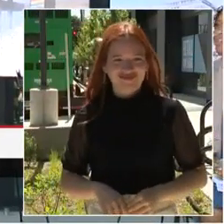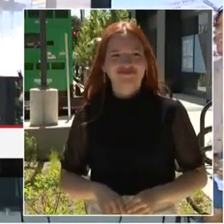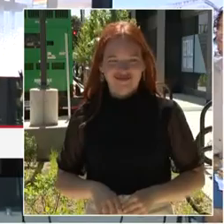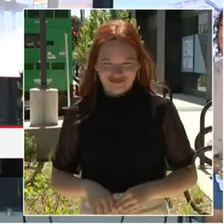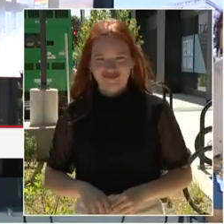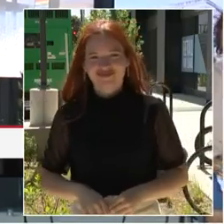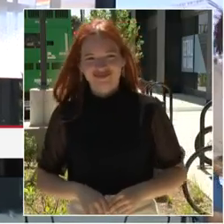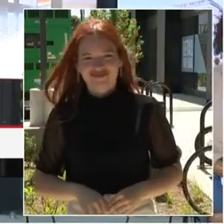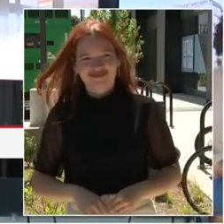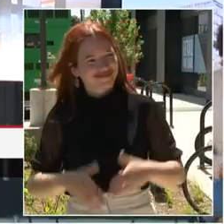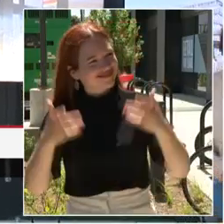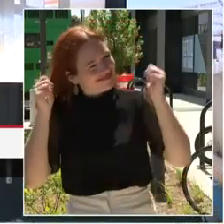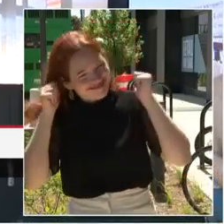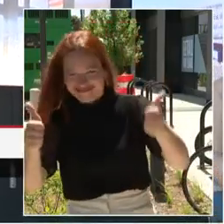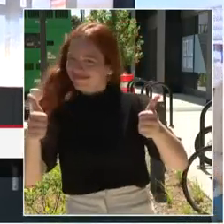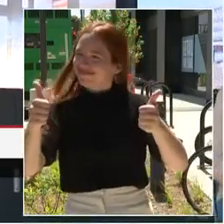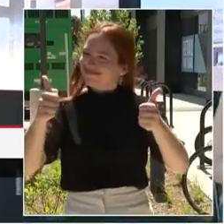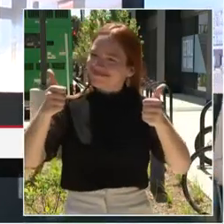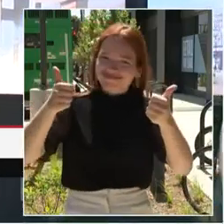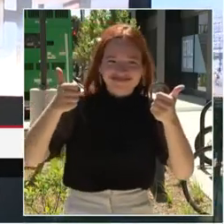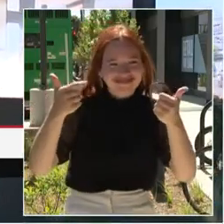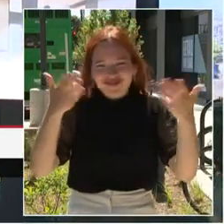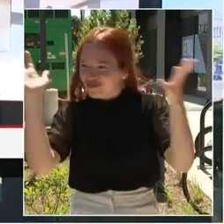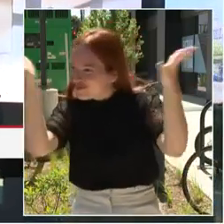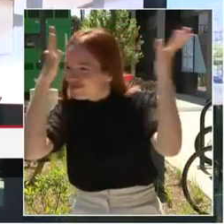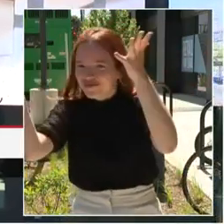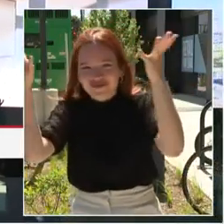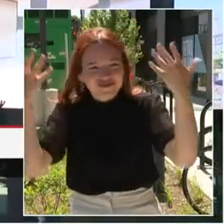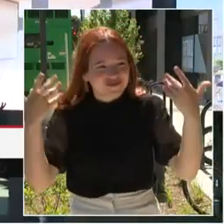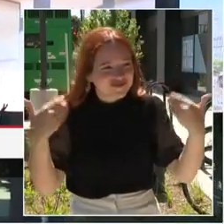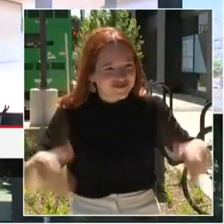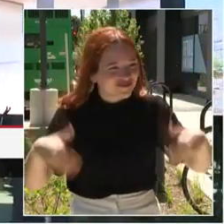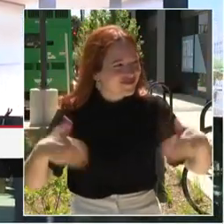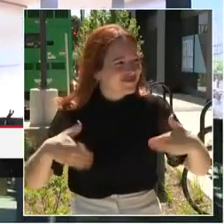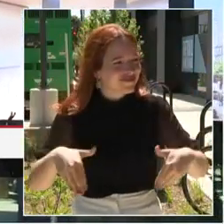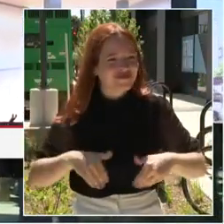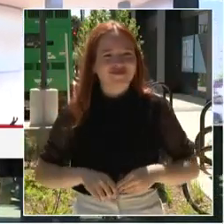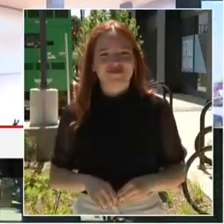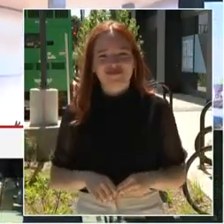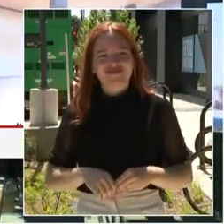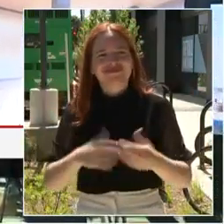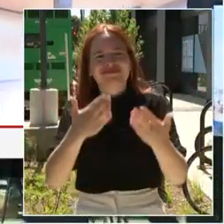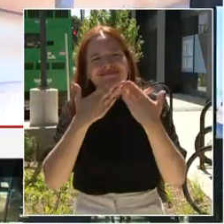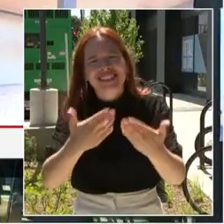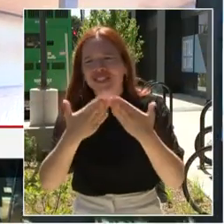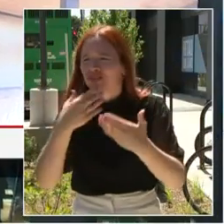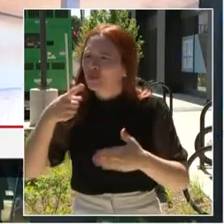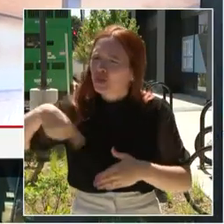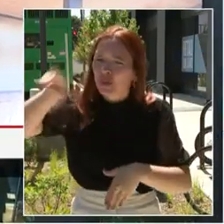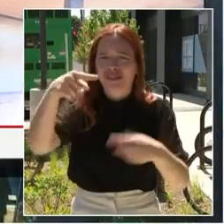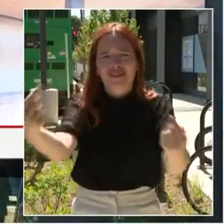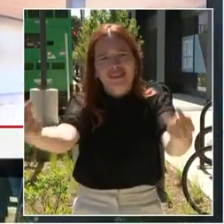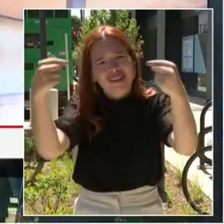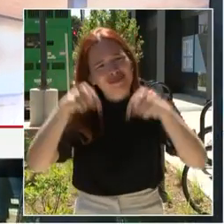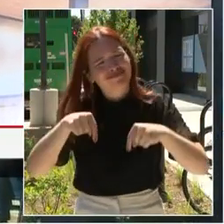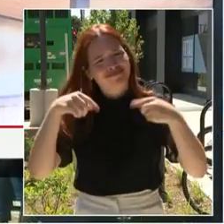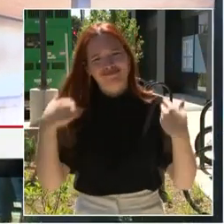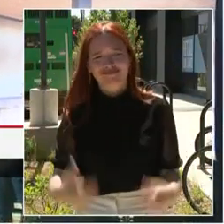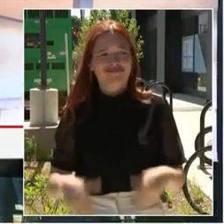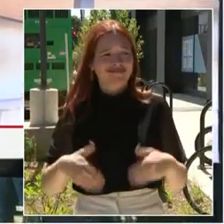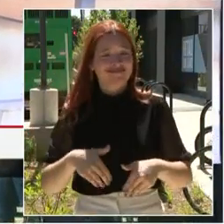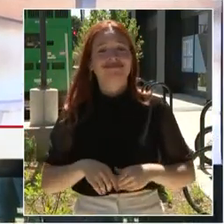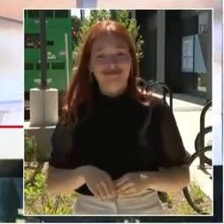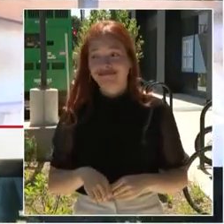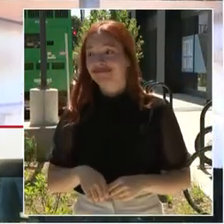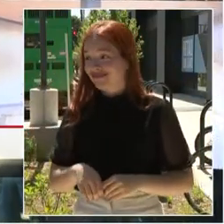All right, good morning. Give yourselves a round of applause. And thank you for being here. Let's give it up for the